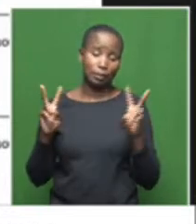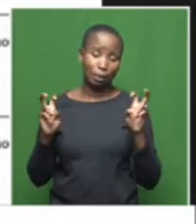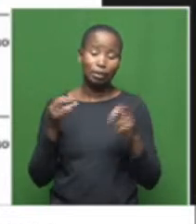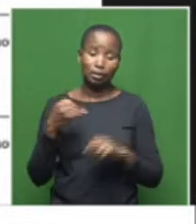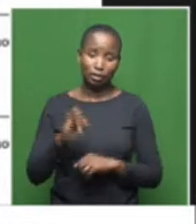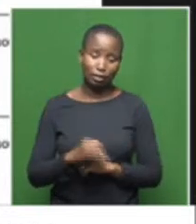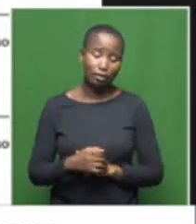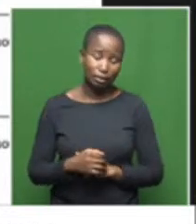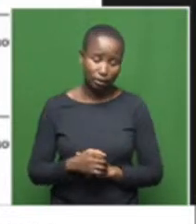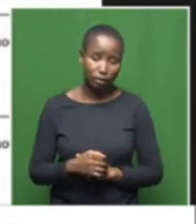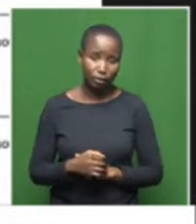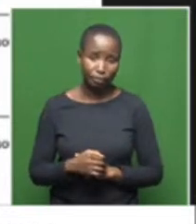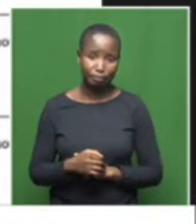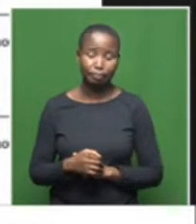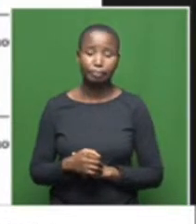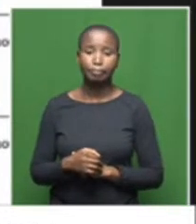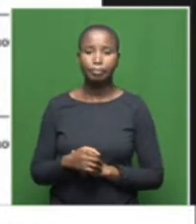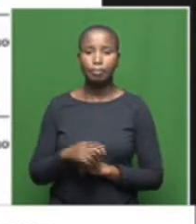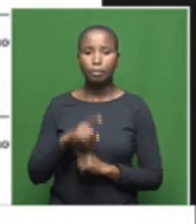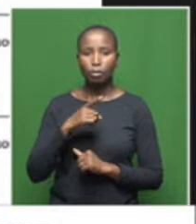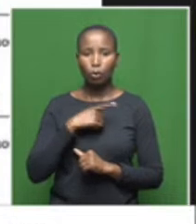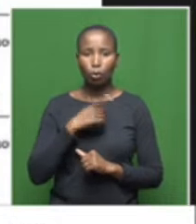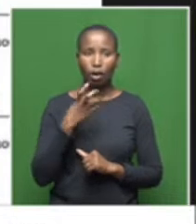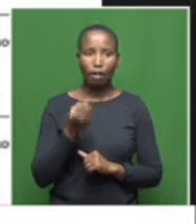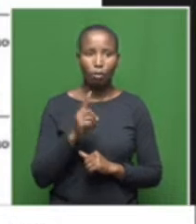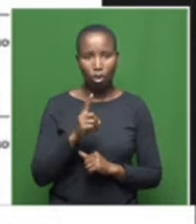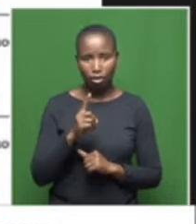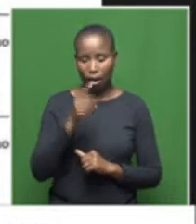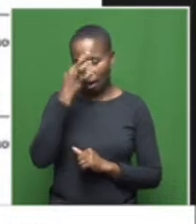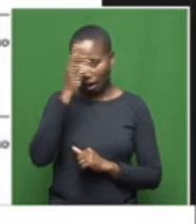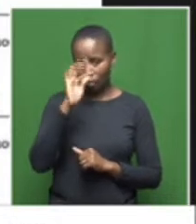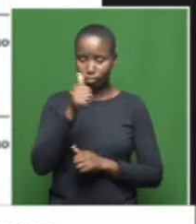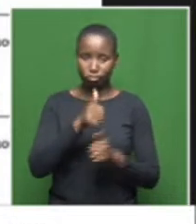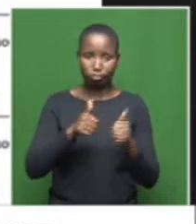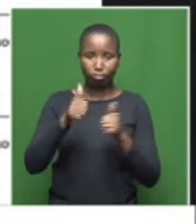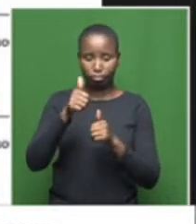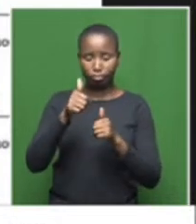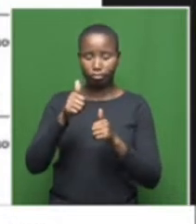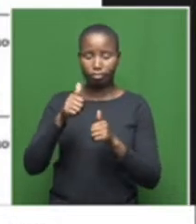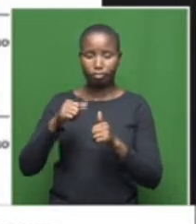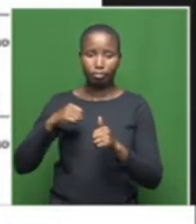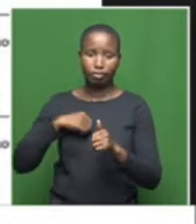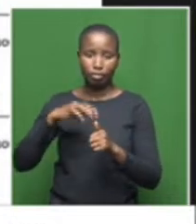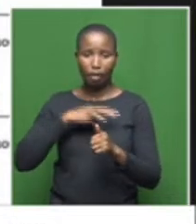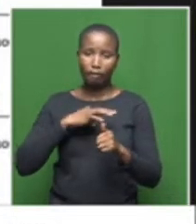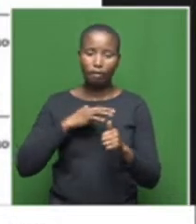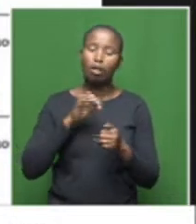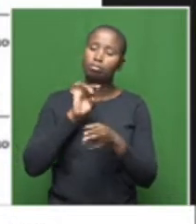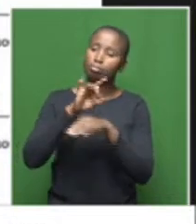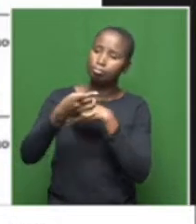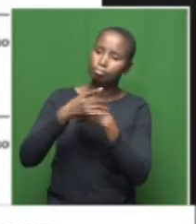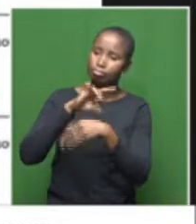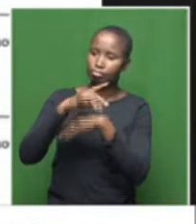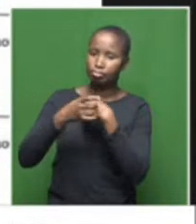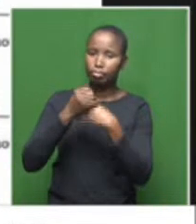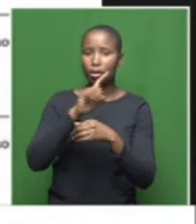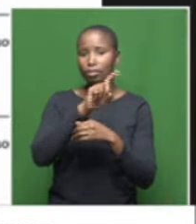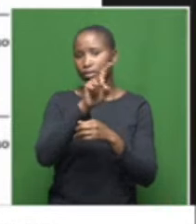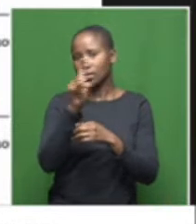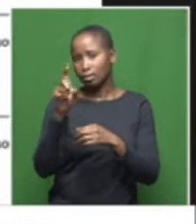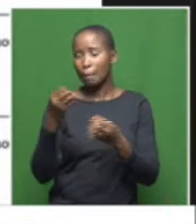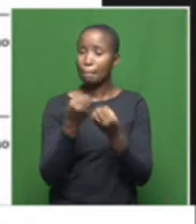the population. A team of senior government officials have been leading consultations with various stakeholders, including at